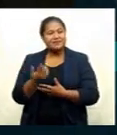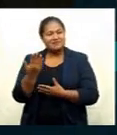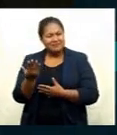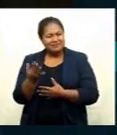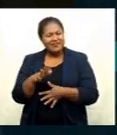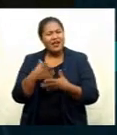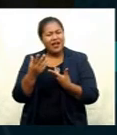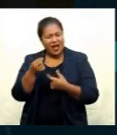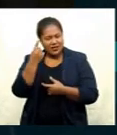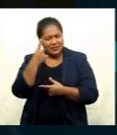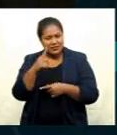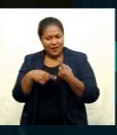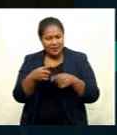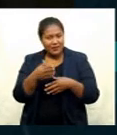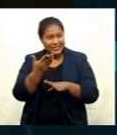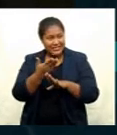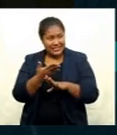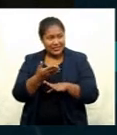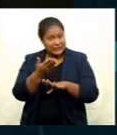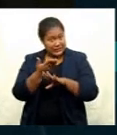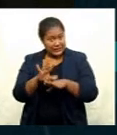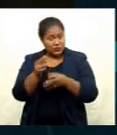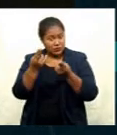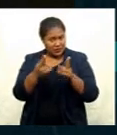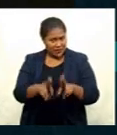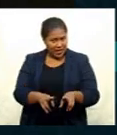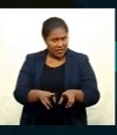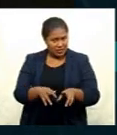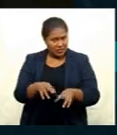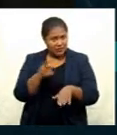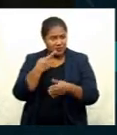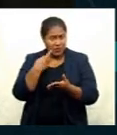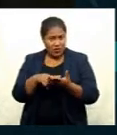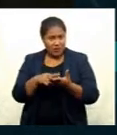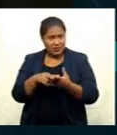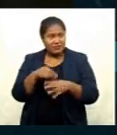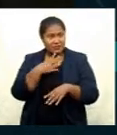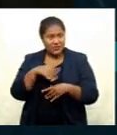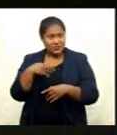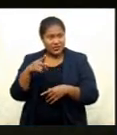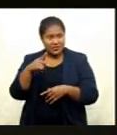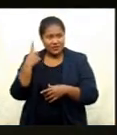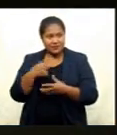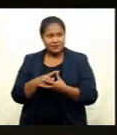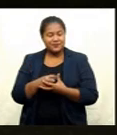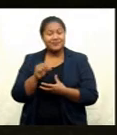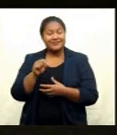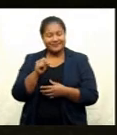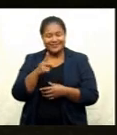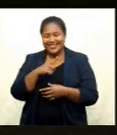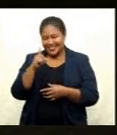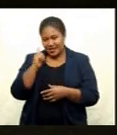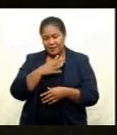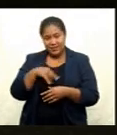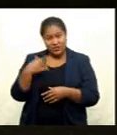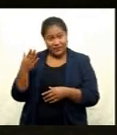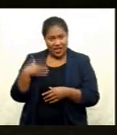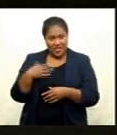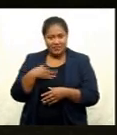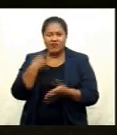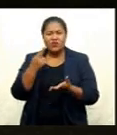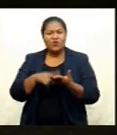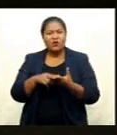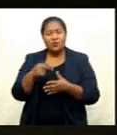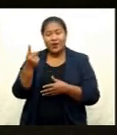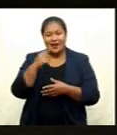we understand that there are new deaths that were recorded by the ministry yesterday. 8 a.m. yesterday, the Ministry of Health had recorded